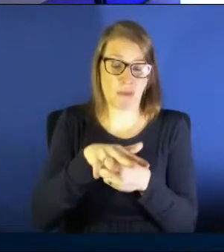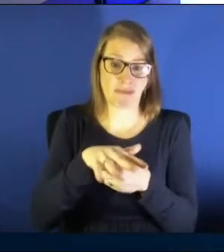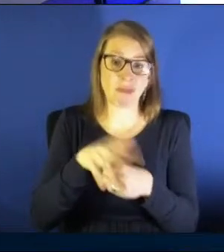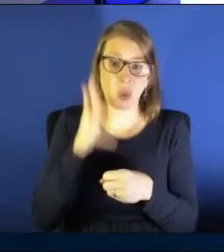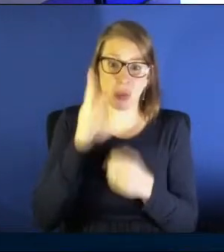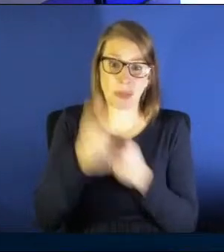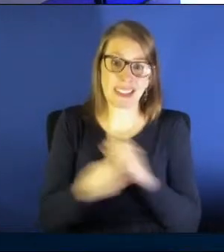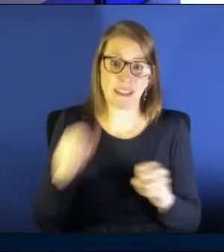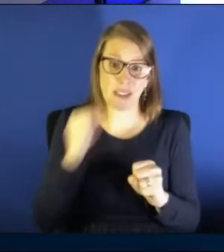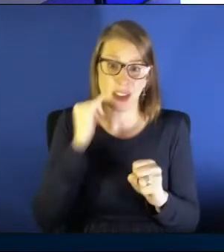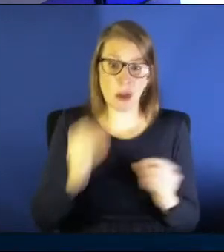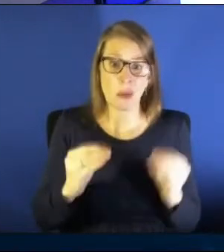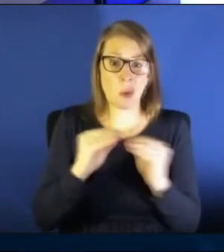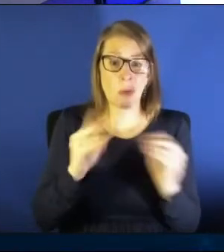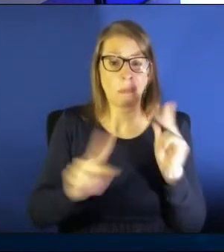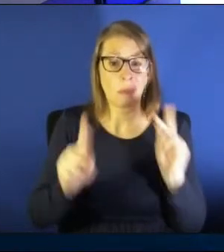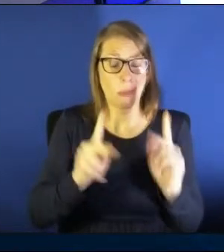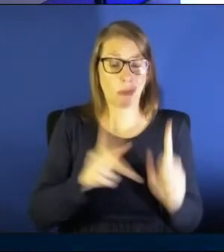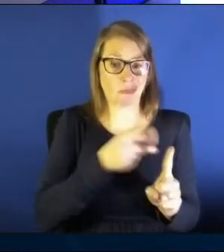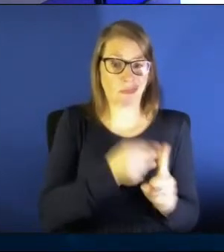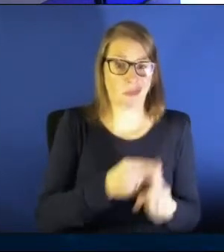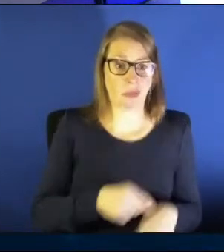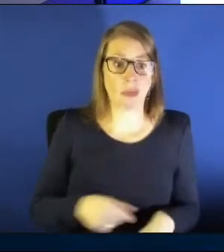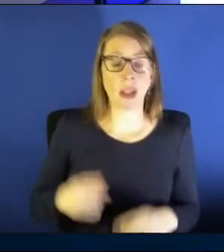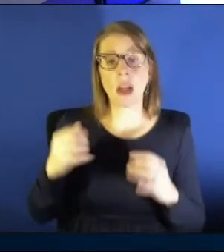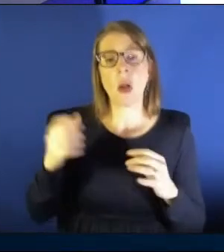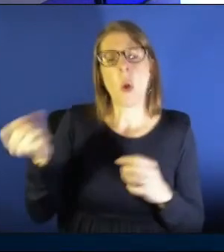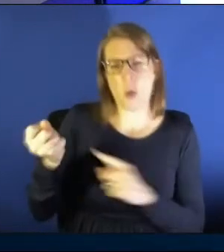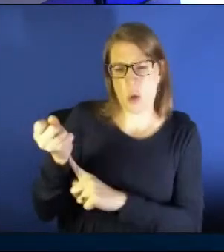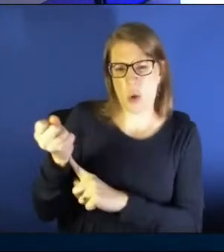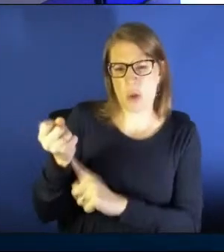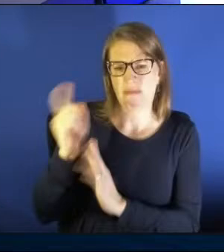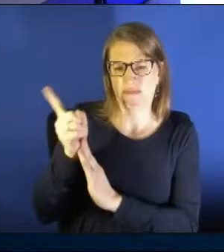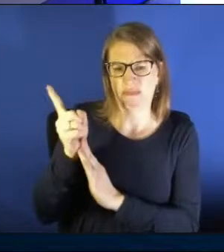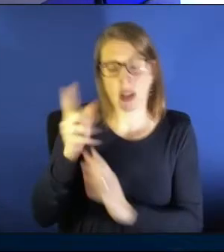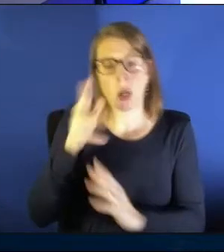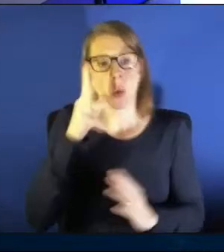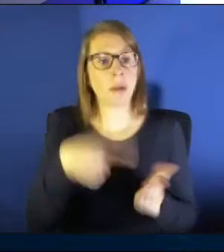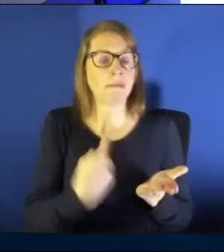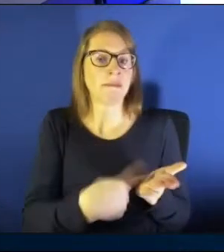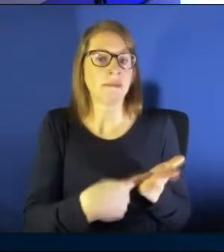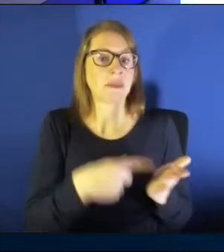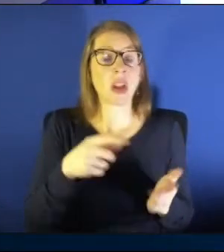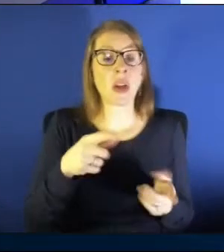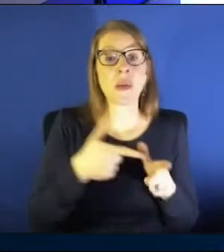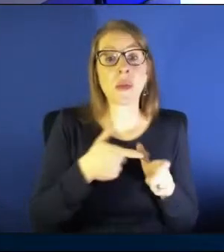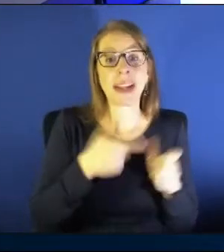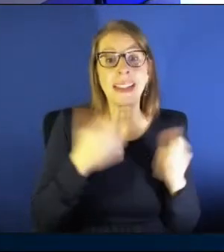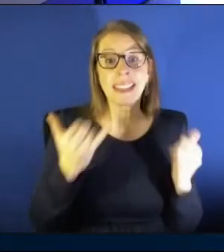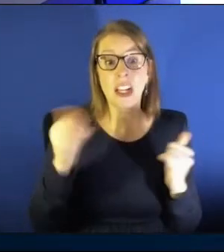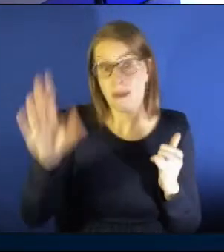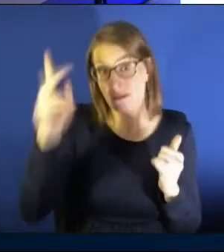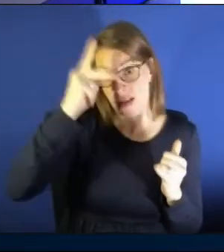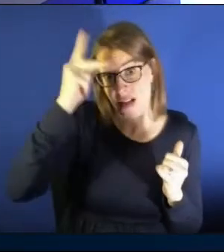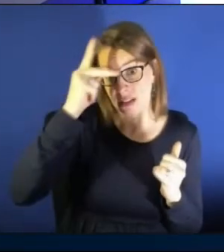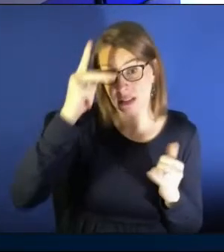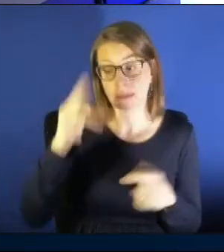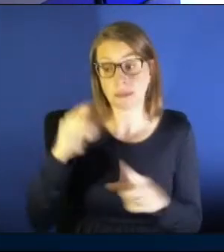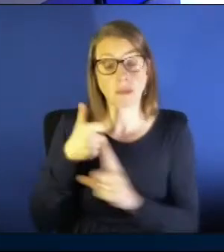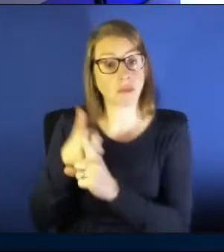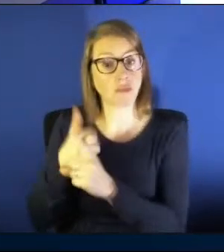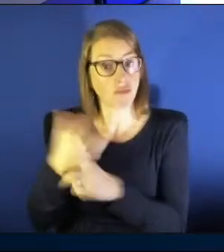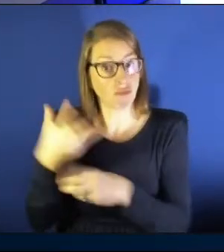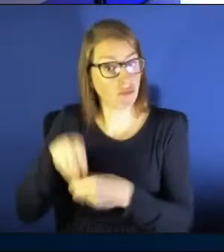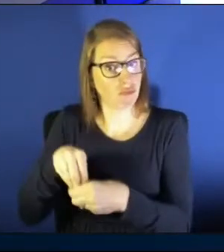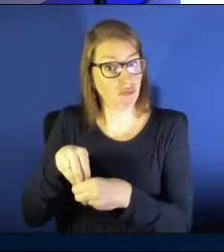with you here just a bit. We're talking about running today, so we're going to find out what your philosophy and if you work running into your workout regimen.